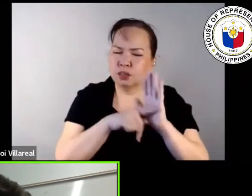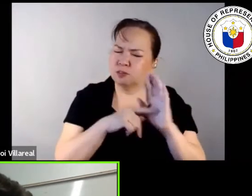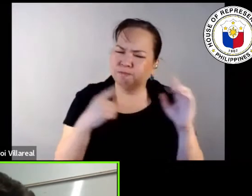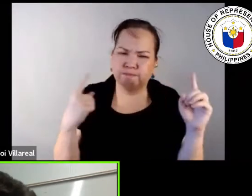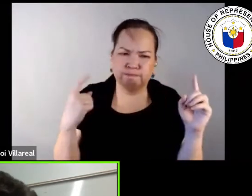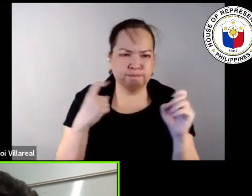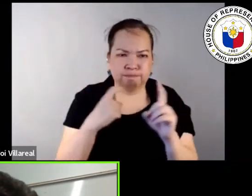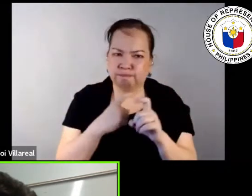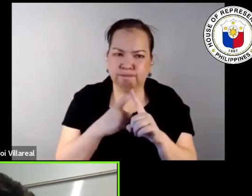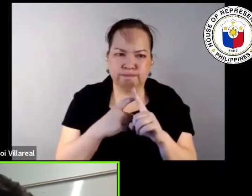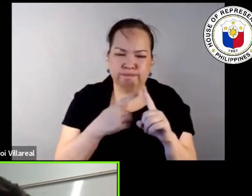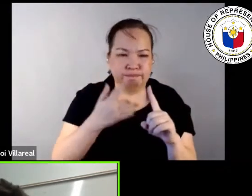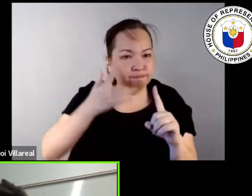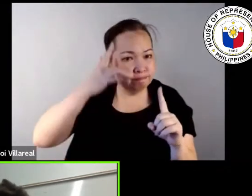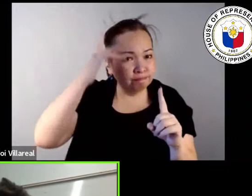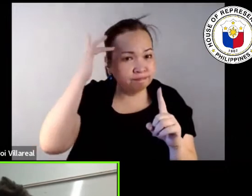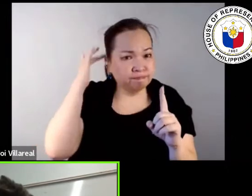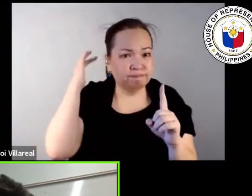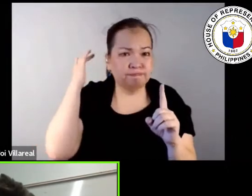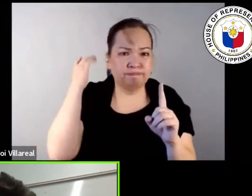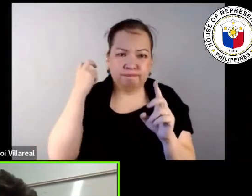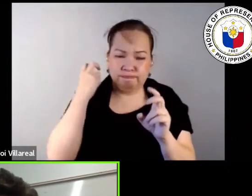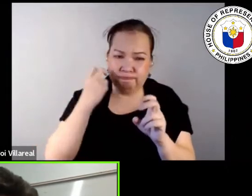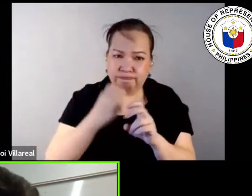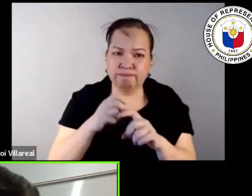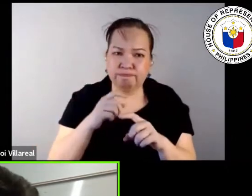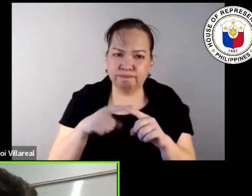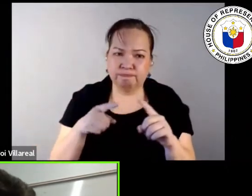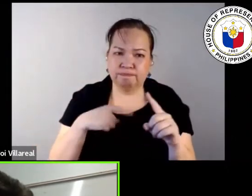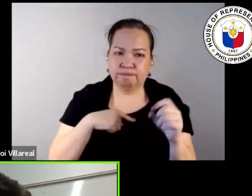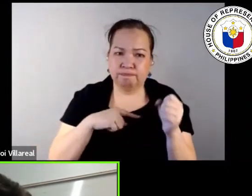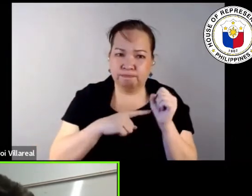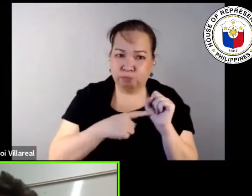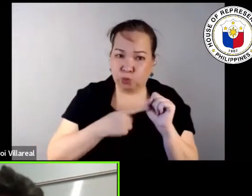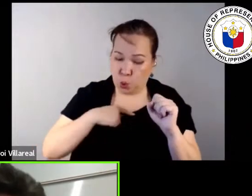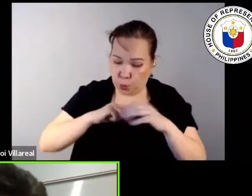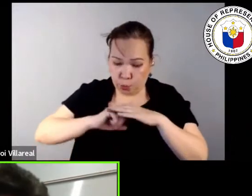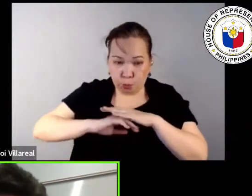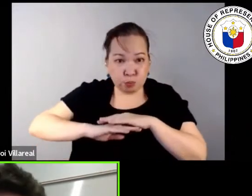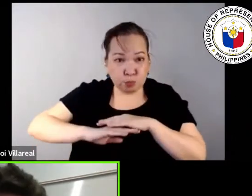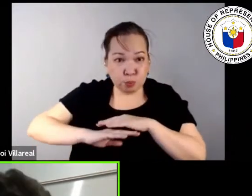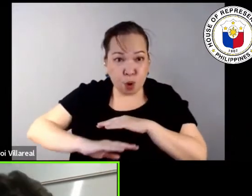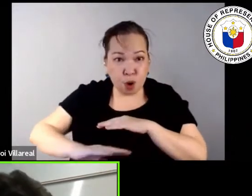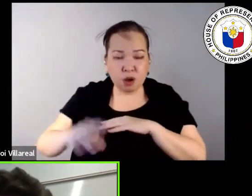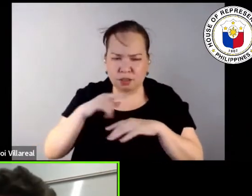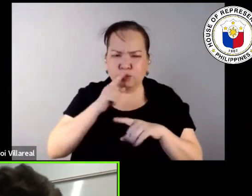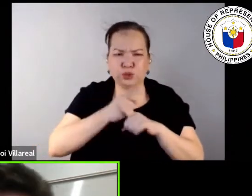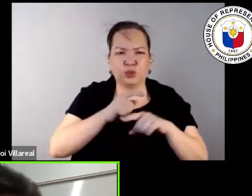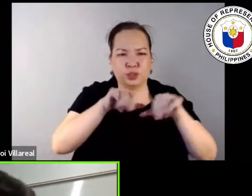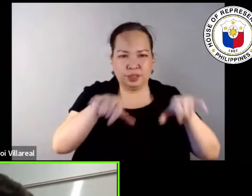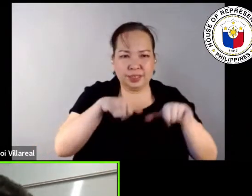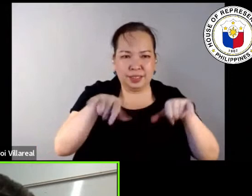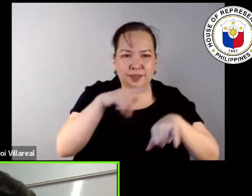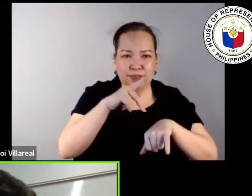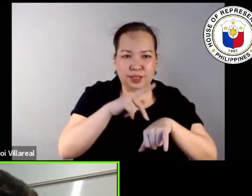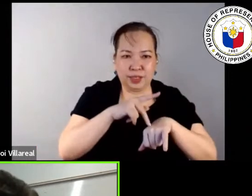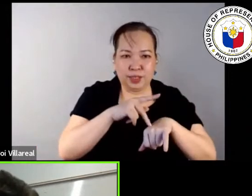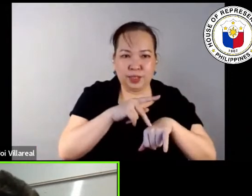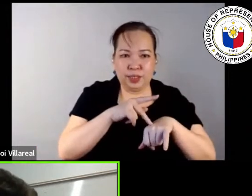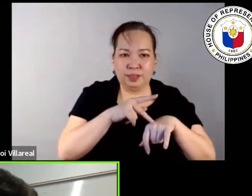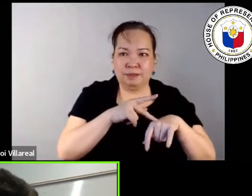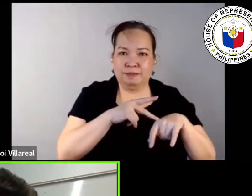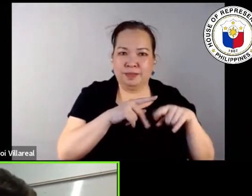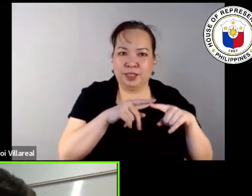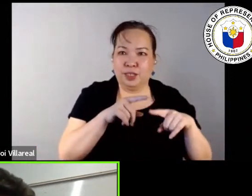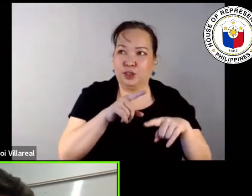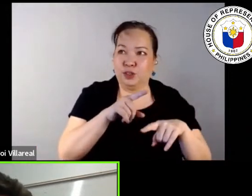complex and sensitive undertaking. My original birth country, although I've lived in the Philippines more than my original birth